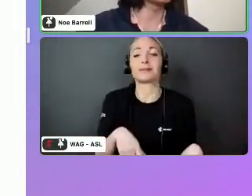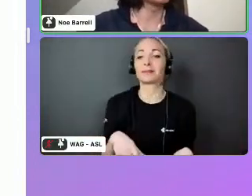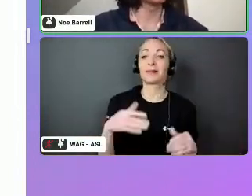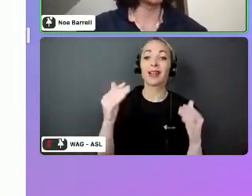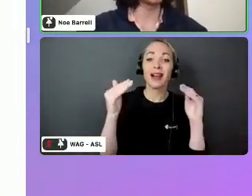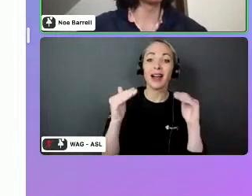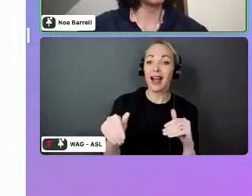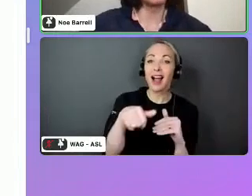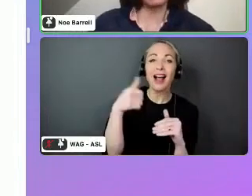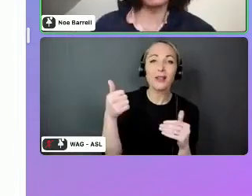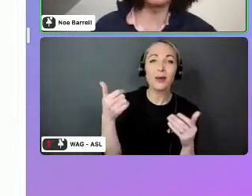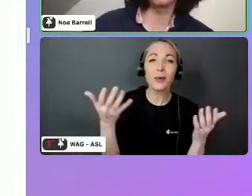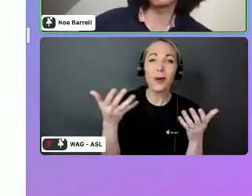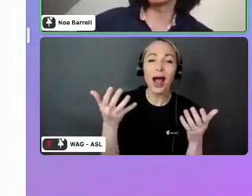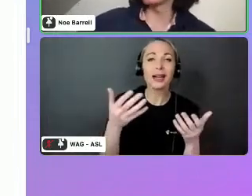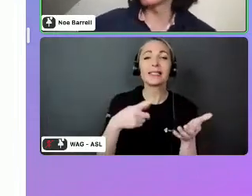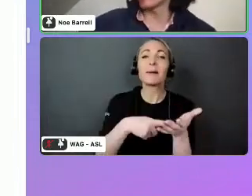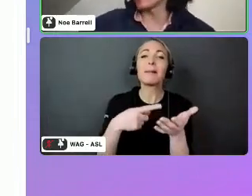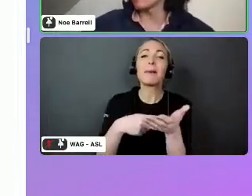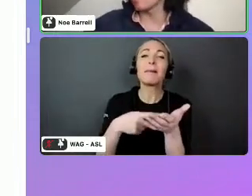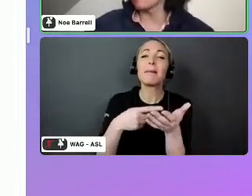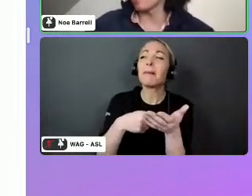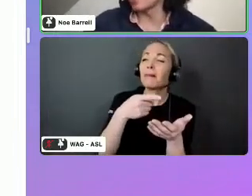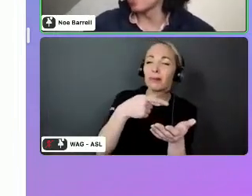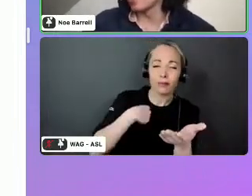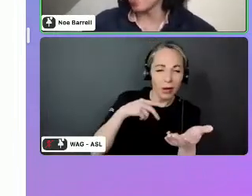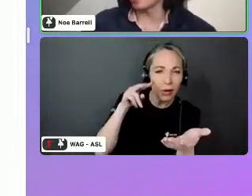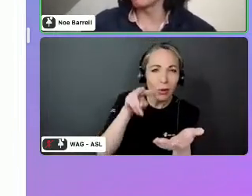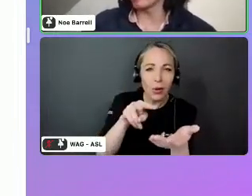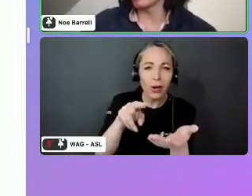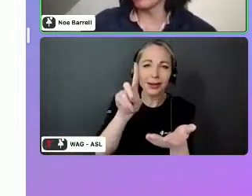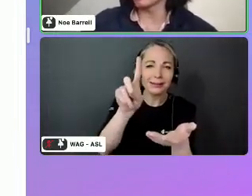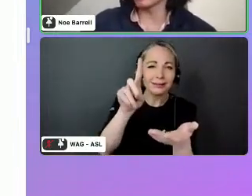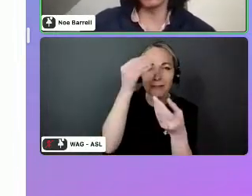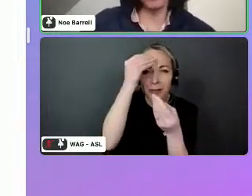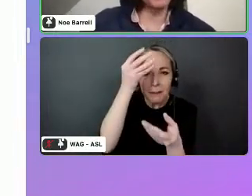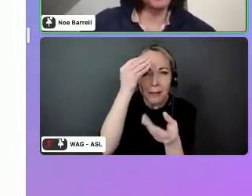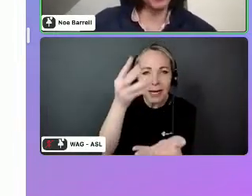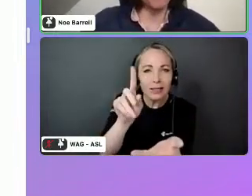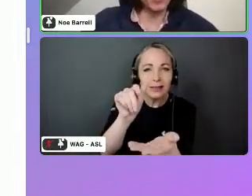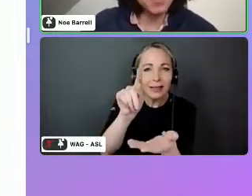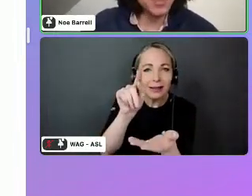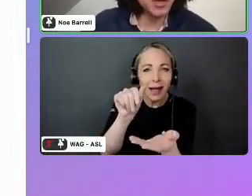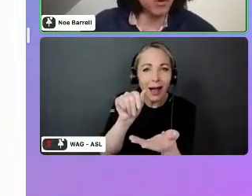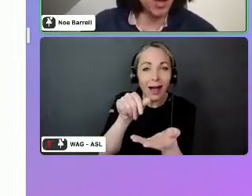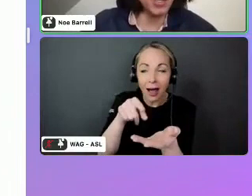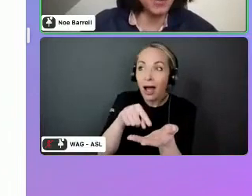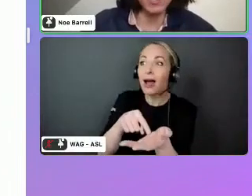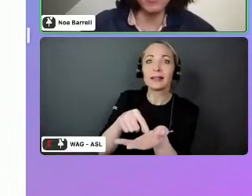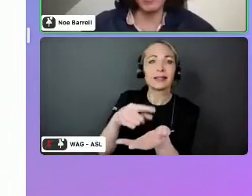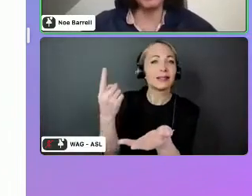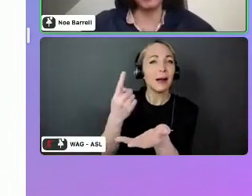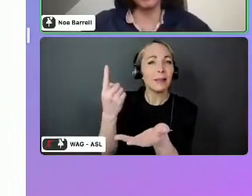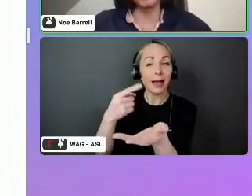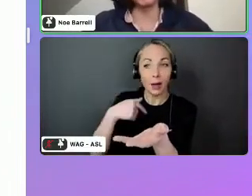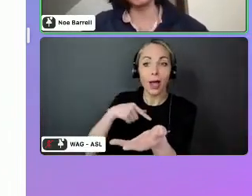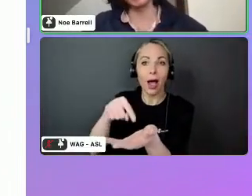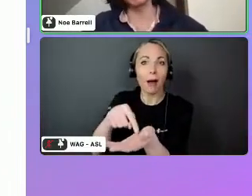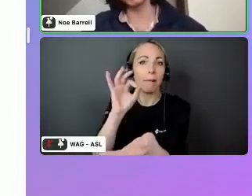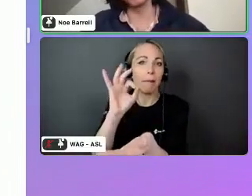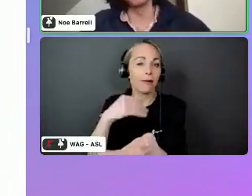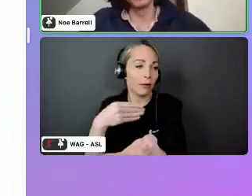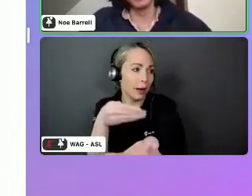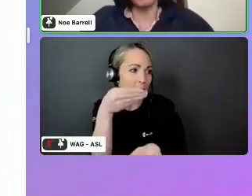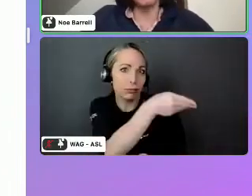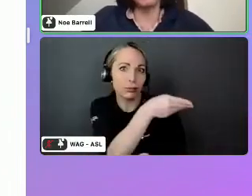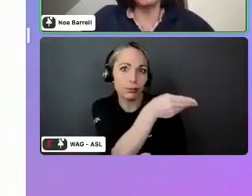point, it gets integrated into our data pipeline, and it allows us to learn. So if we get something wrong in our interactive elements or our tables